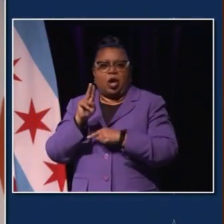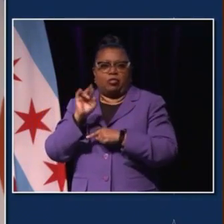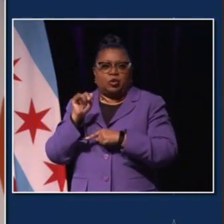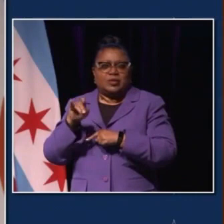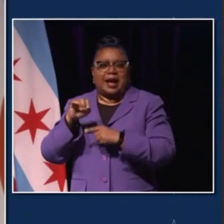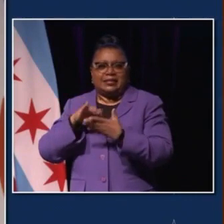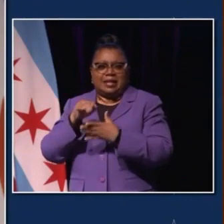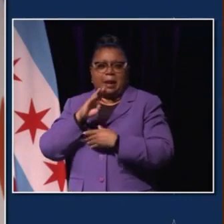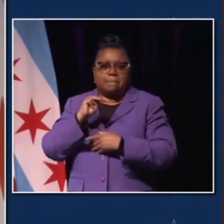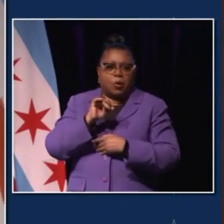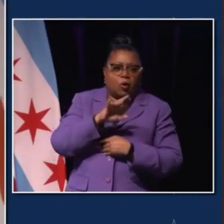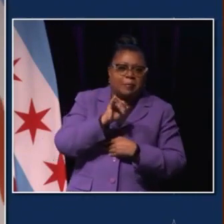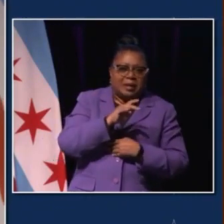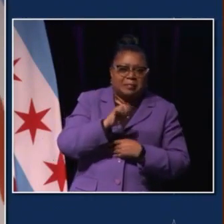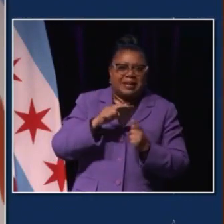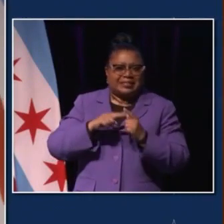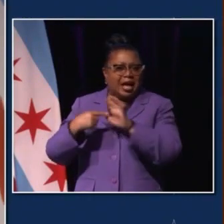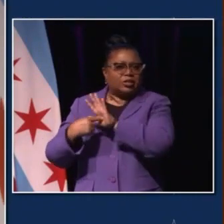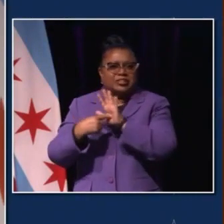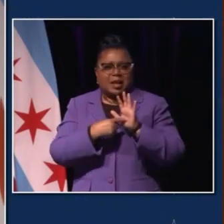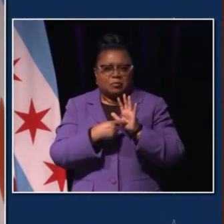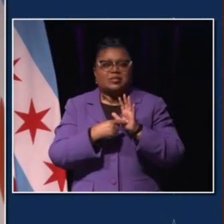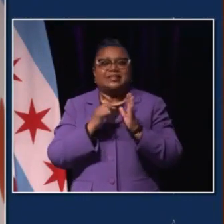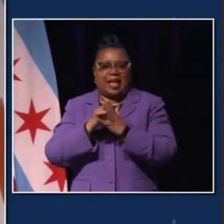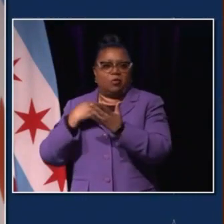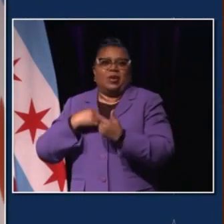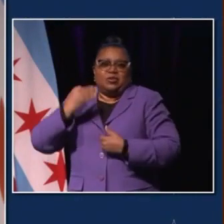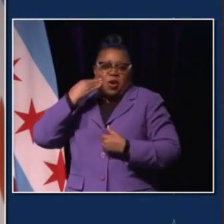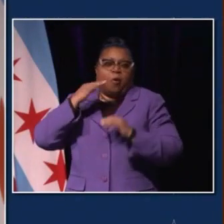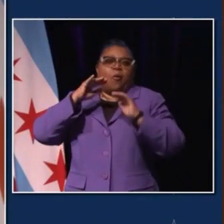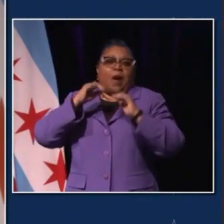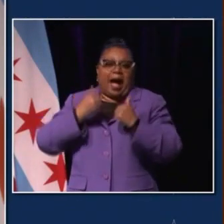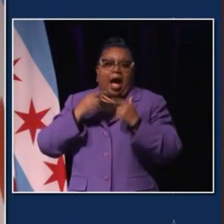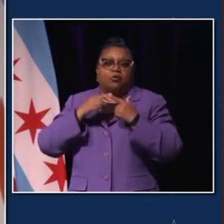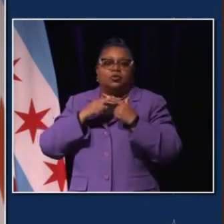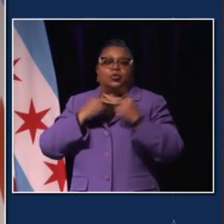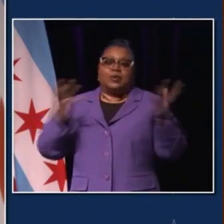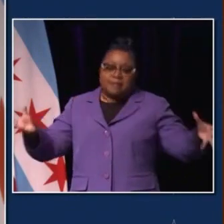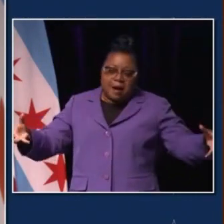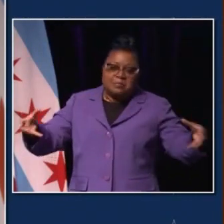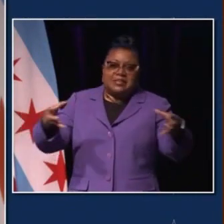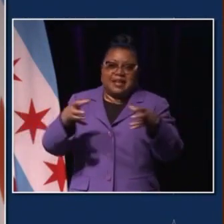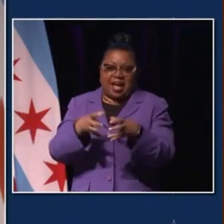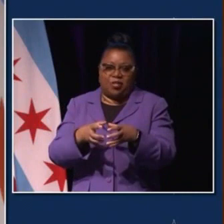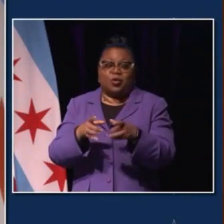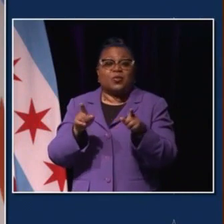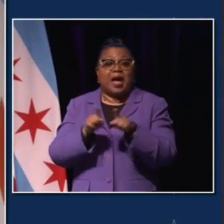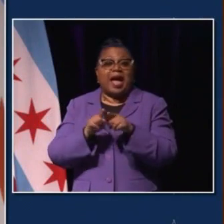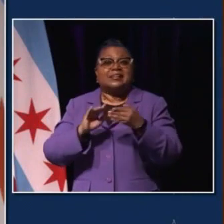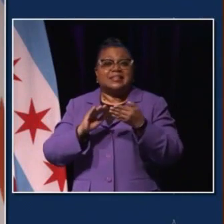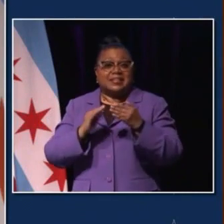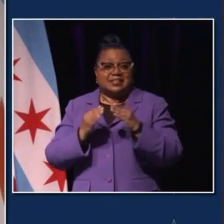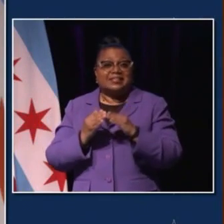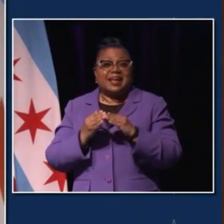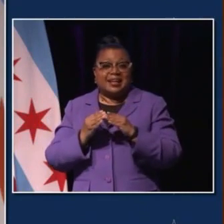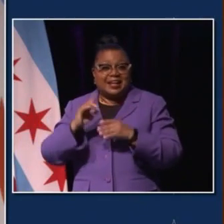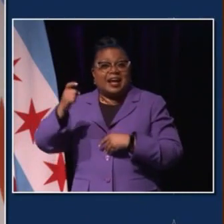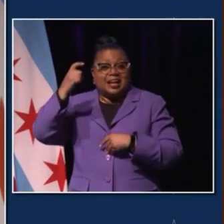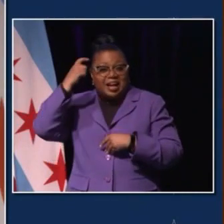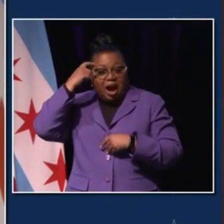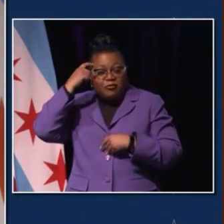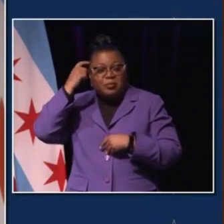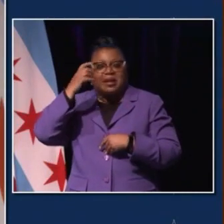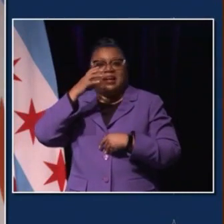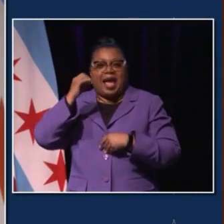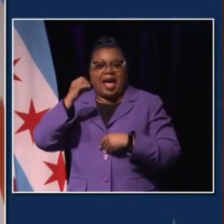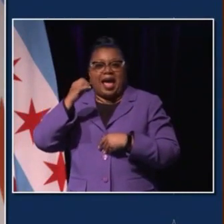Center, McCormick Place, and demonstrating that we know how to come together as a city government